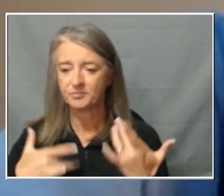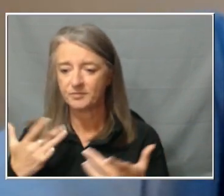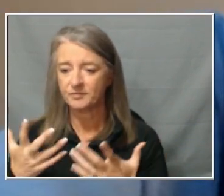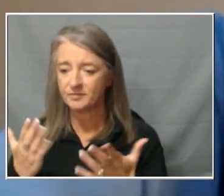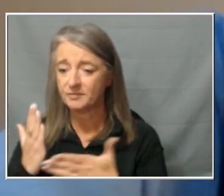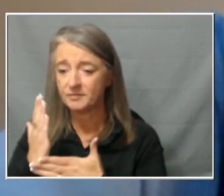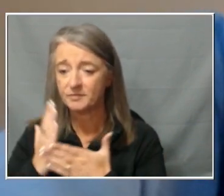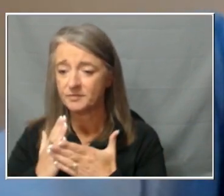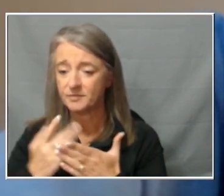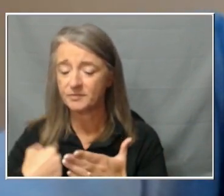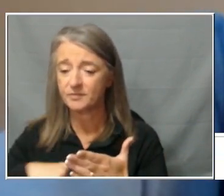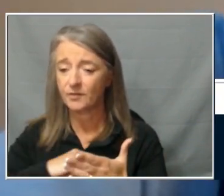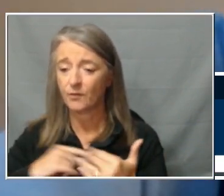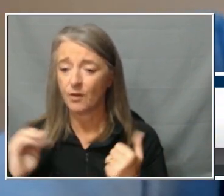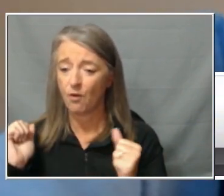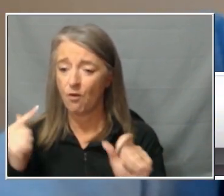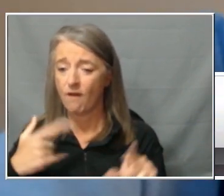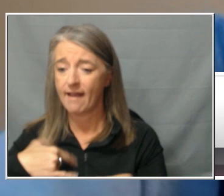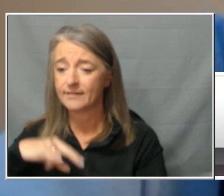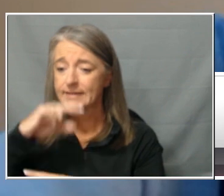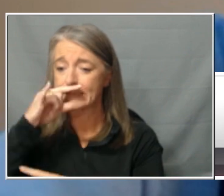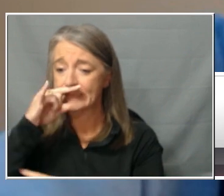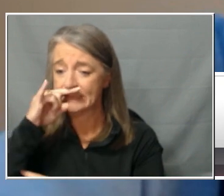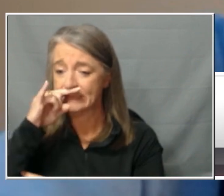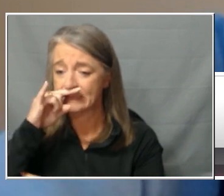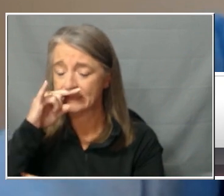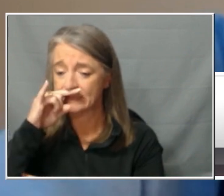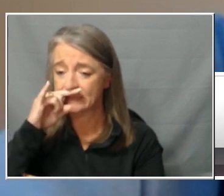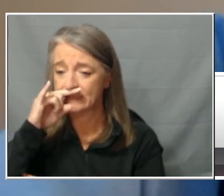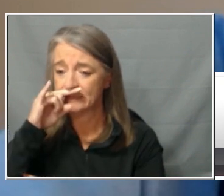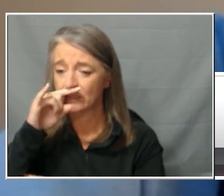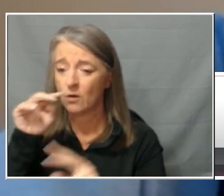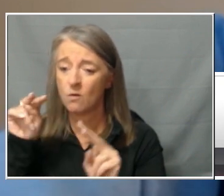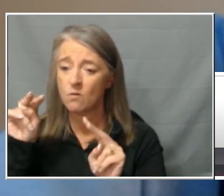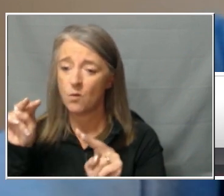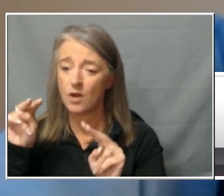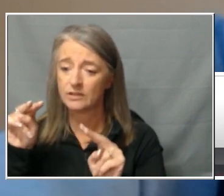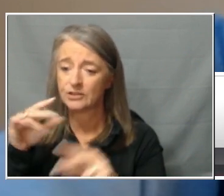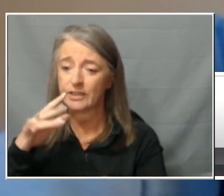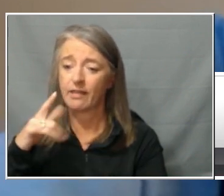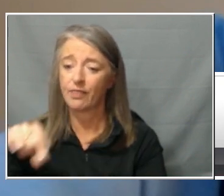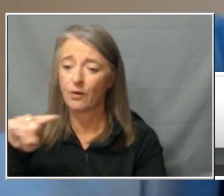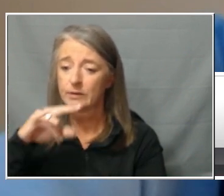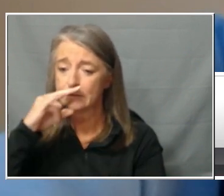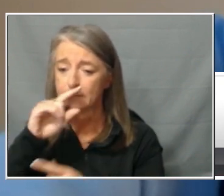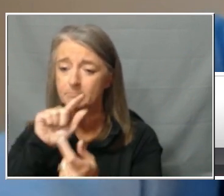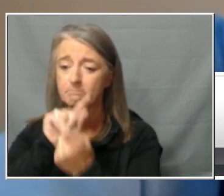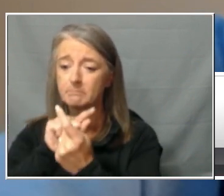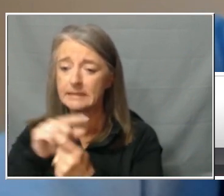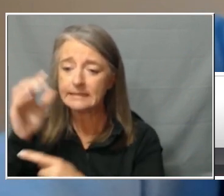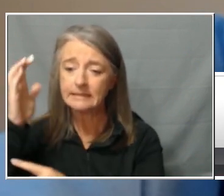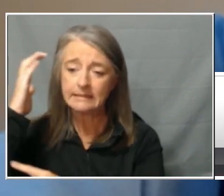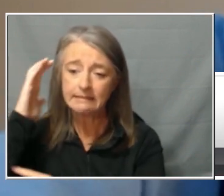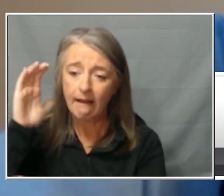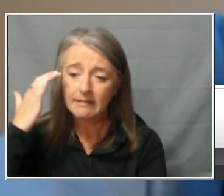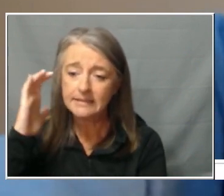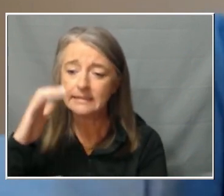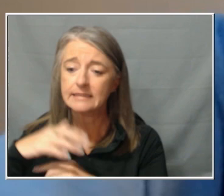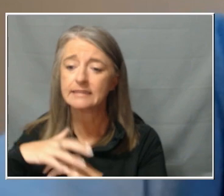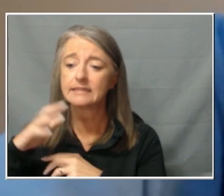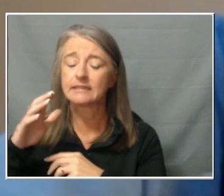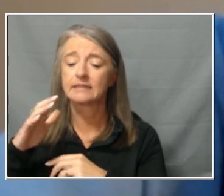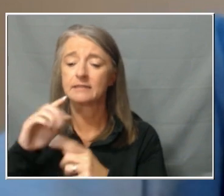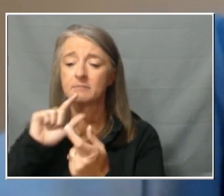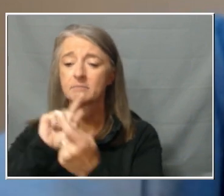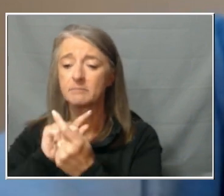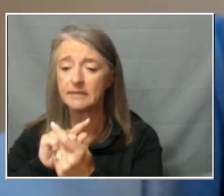was we all have kids, you know, and watching the kids get to meet their cousins and get